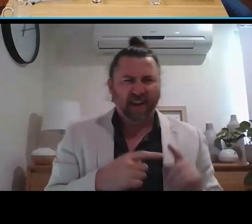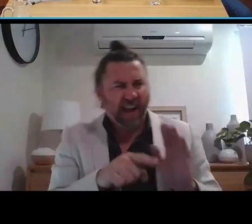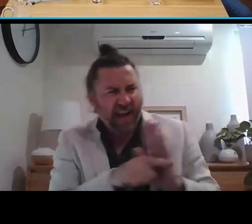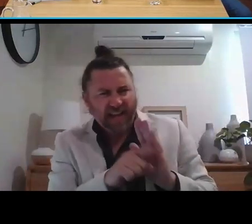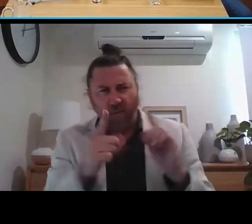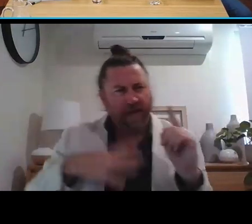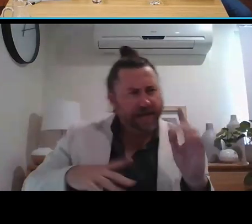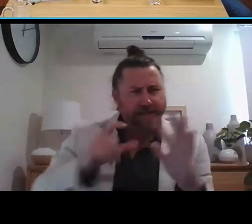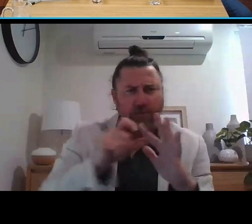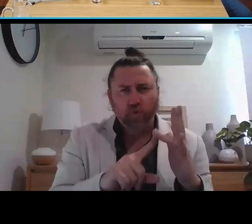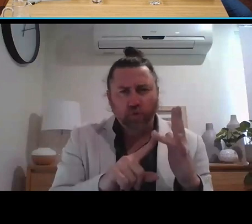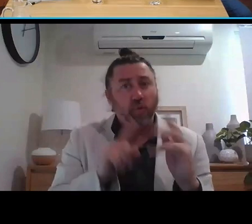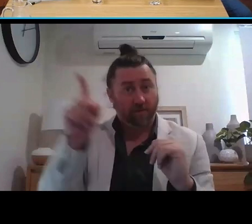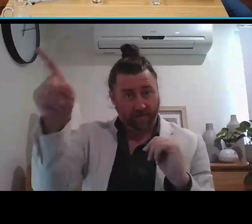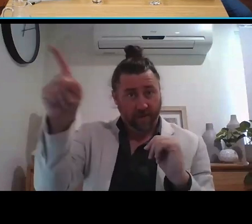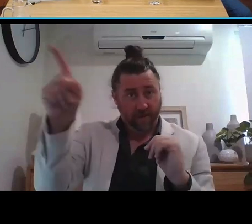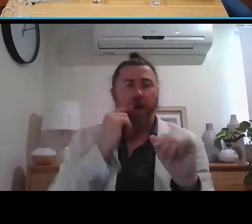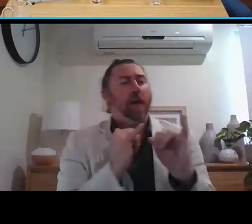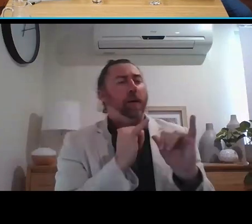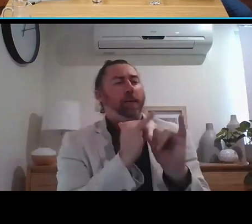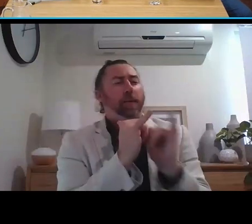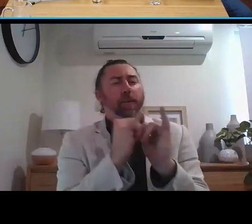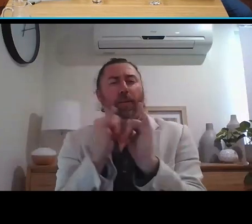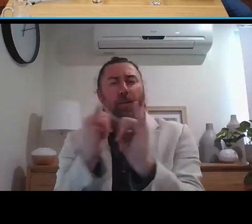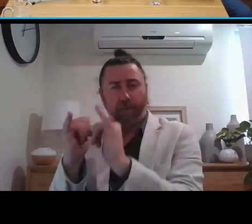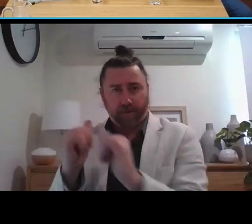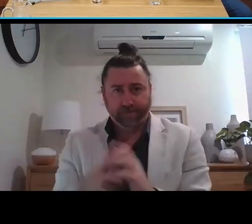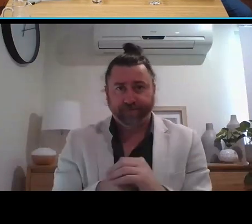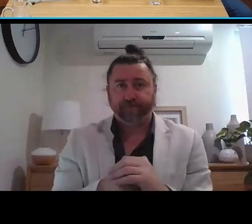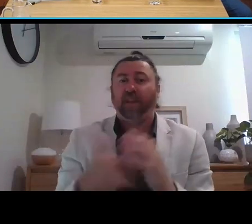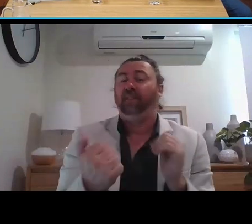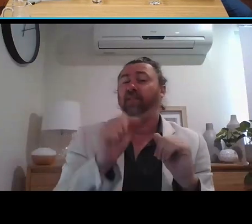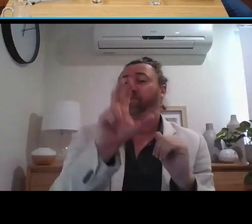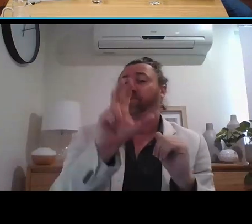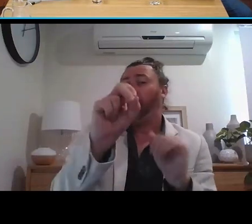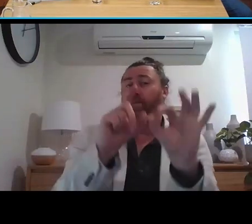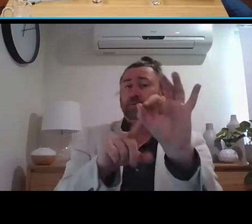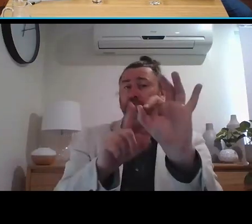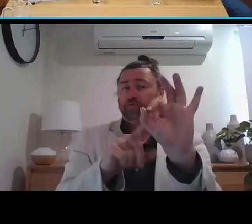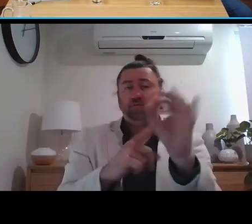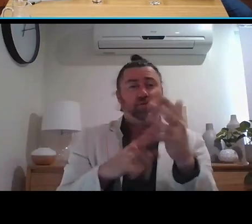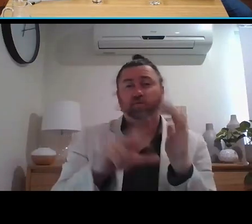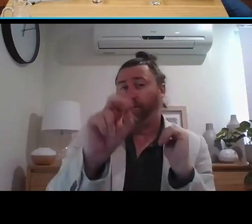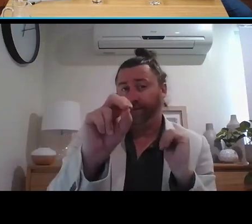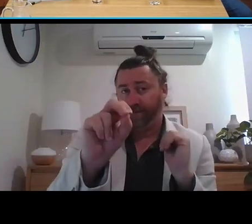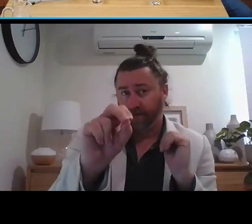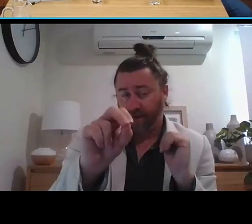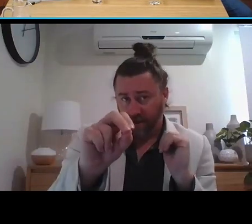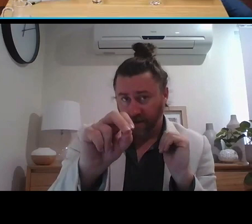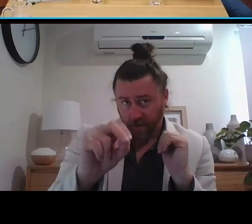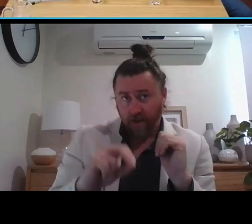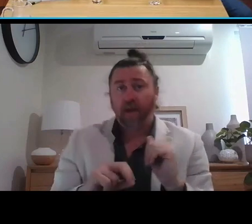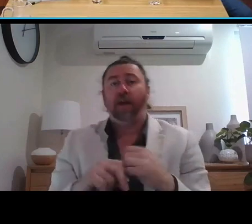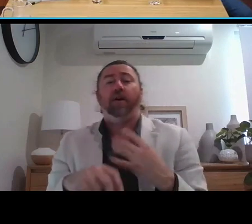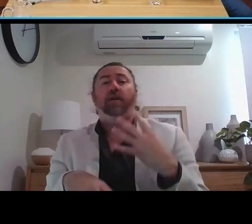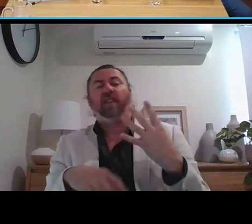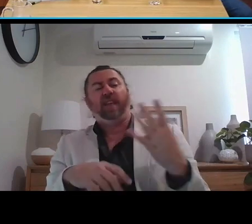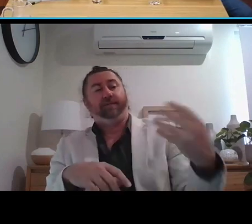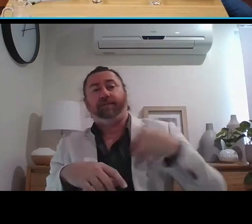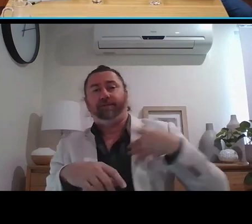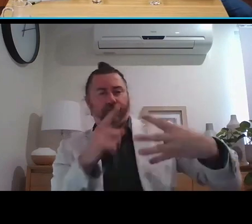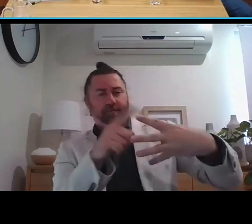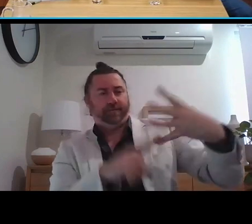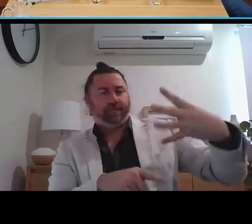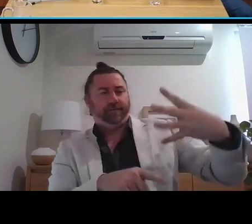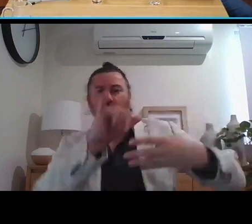home. The interviews use a simple set of 12 questions with 4 possible responses to each. You can